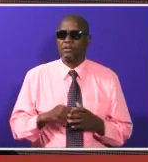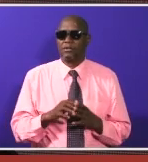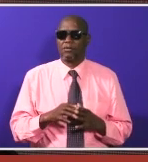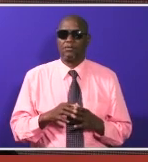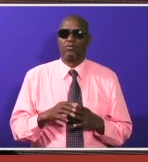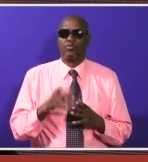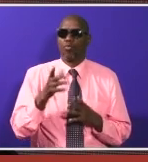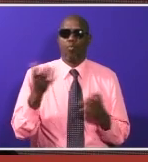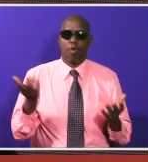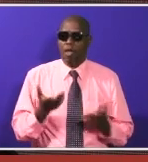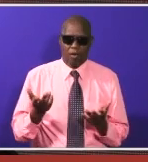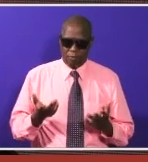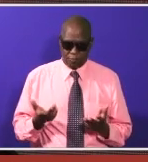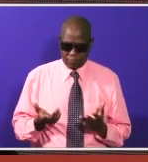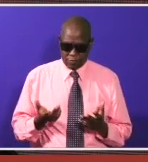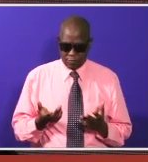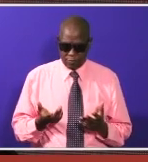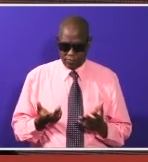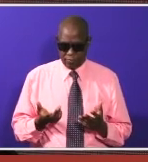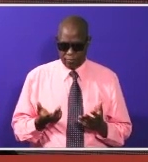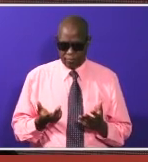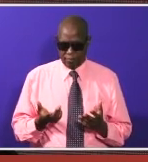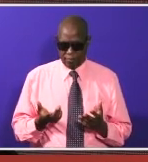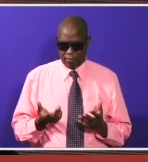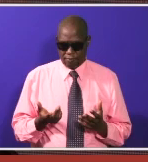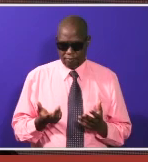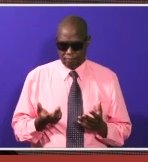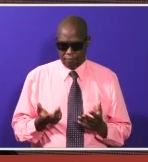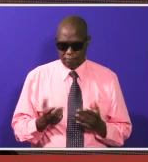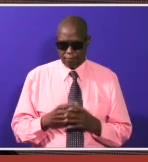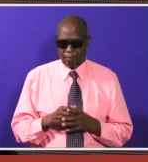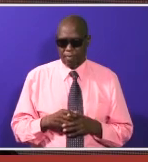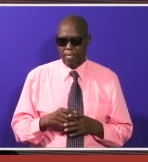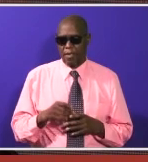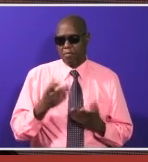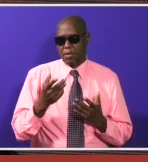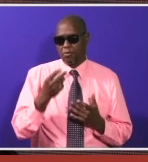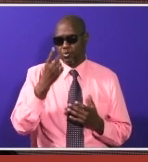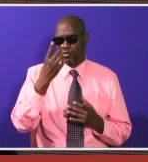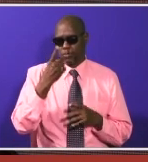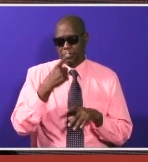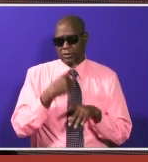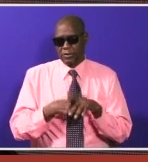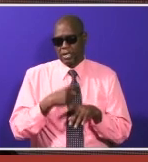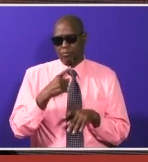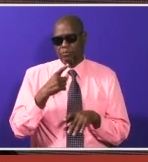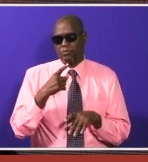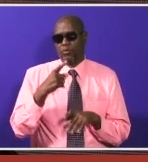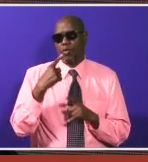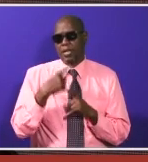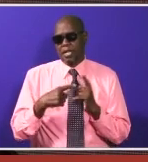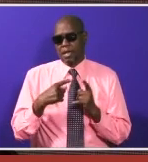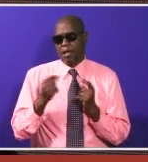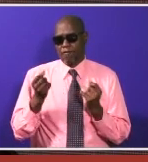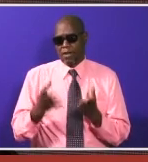are they? You know, but that is, so we do that once, about twice, at most three times in a year, depending on the availability of budget.